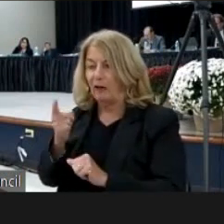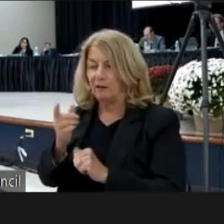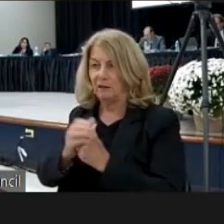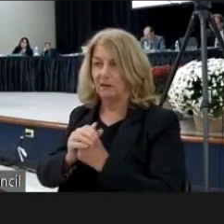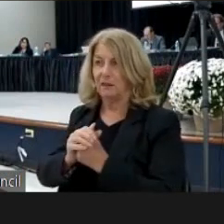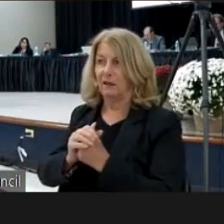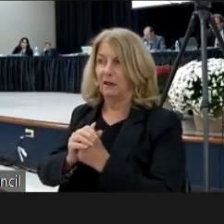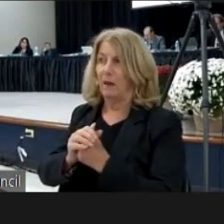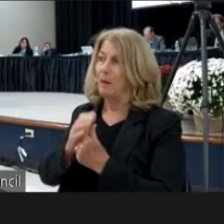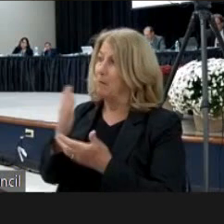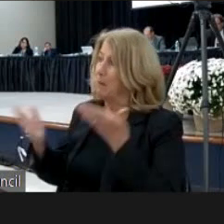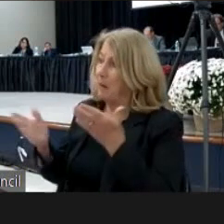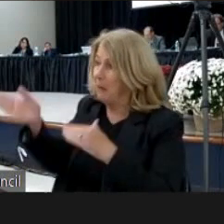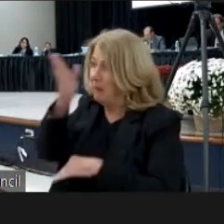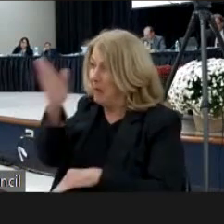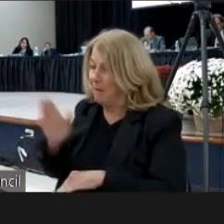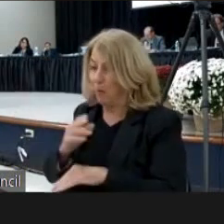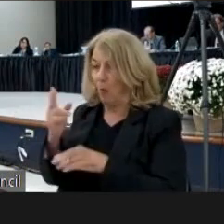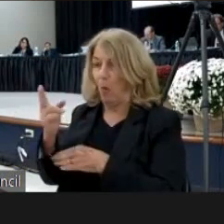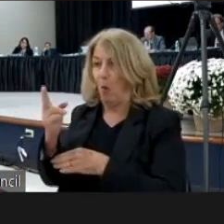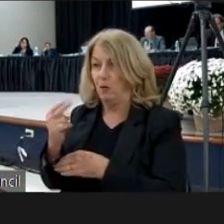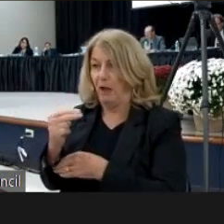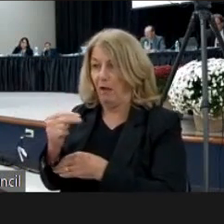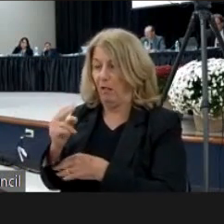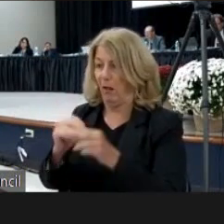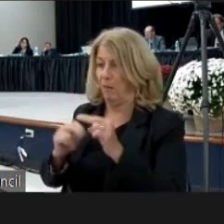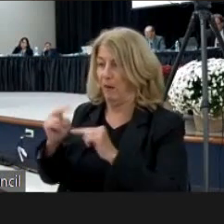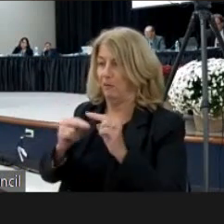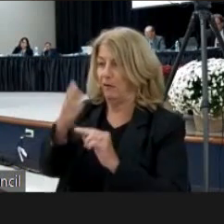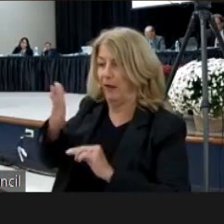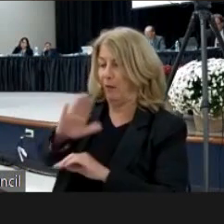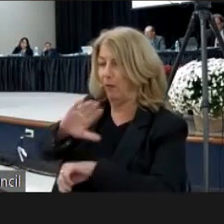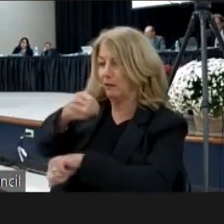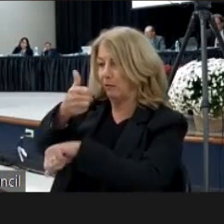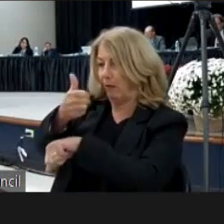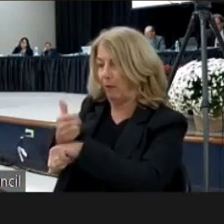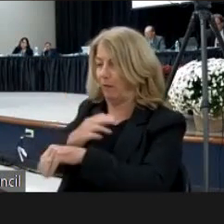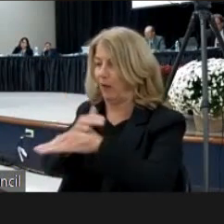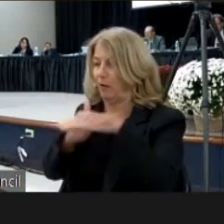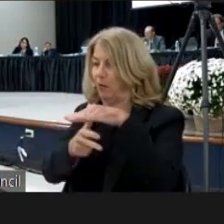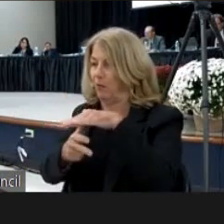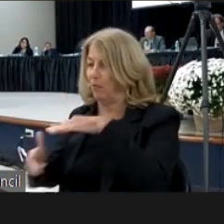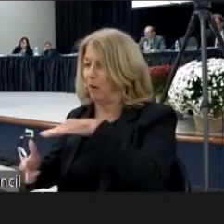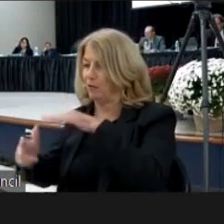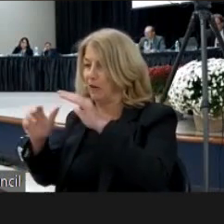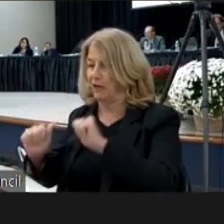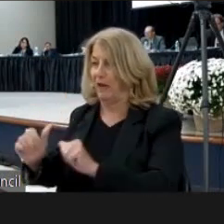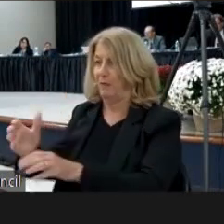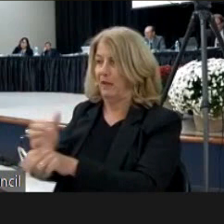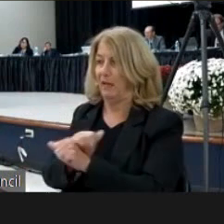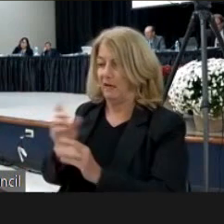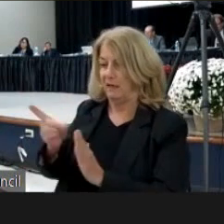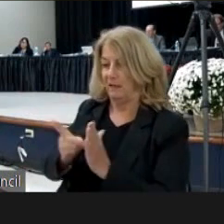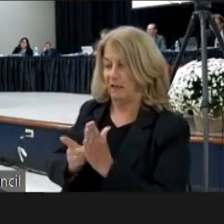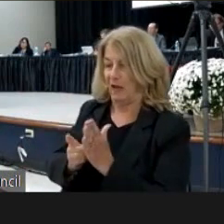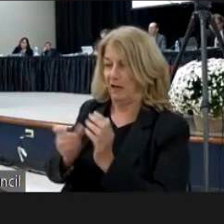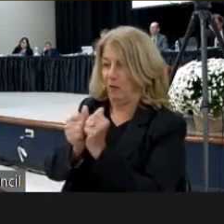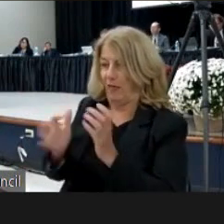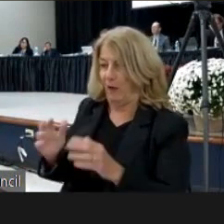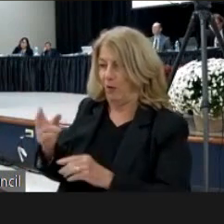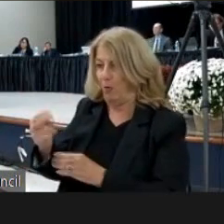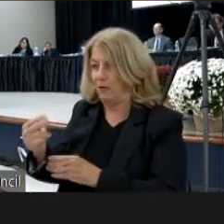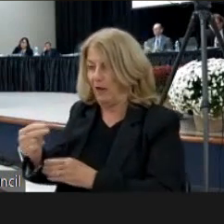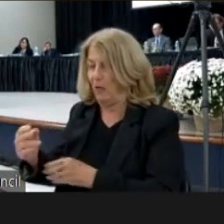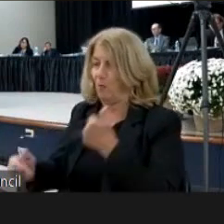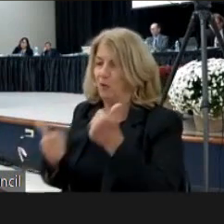know, there may never be a hotel built on that site, the top of the garage. Could we get a deal done with the hotel developer? At what cost could we get